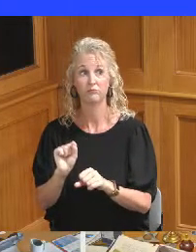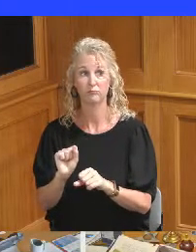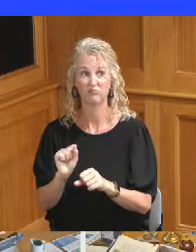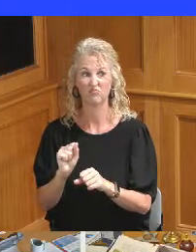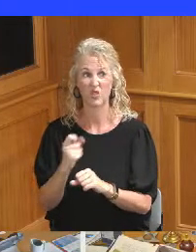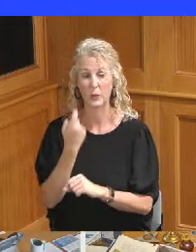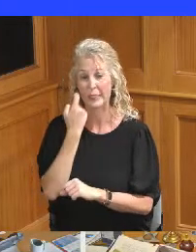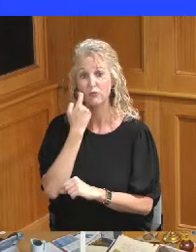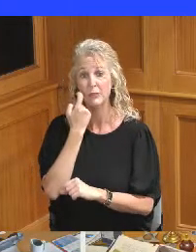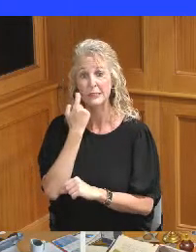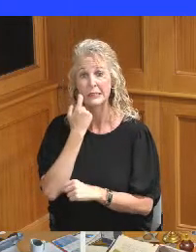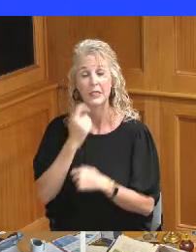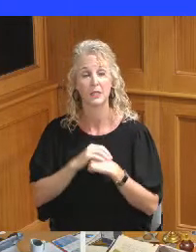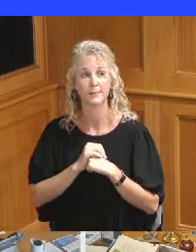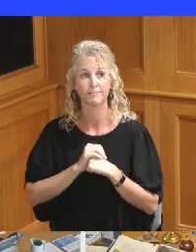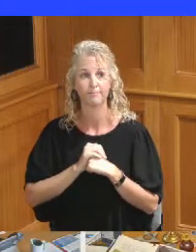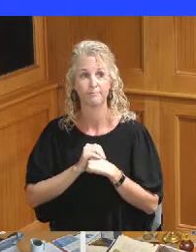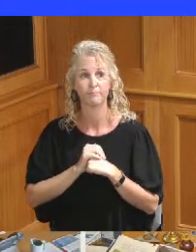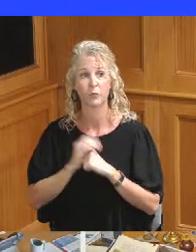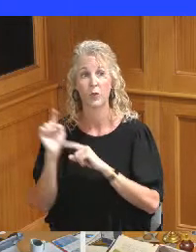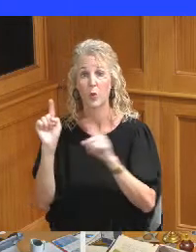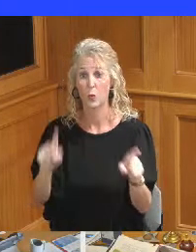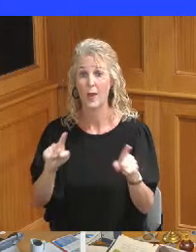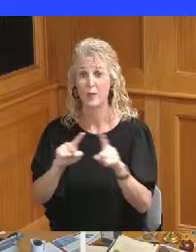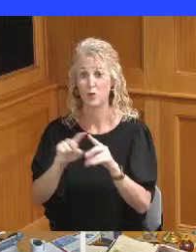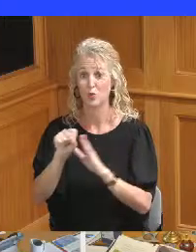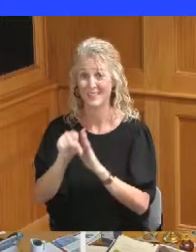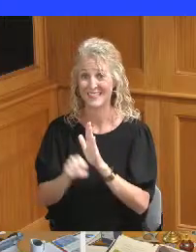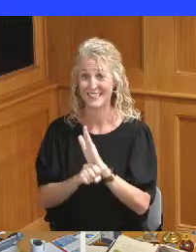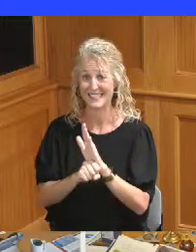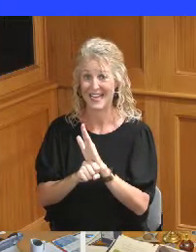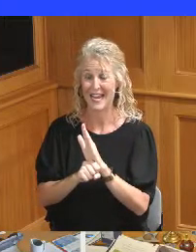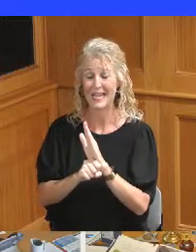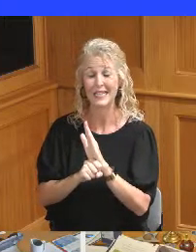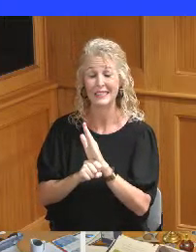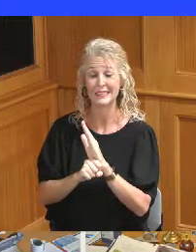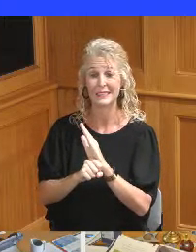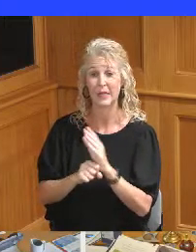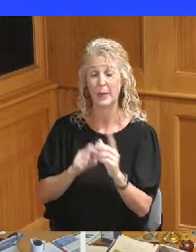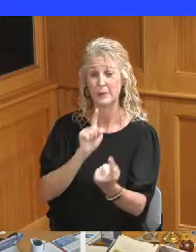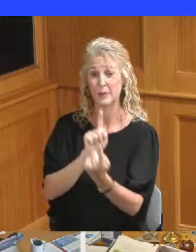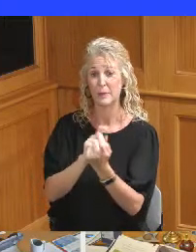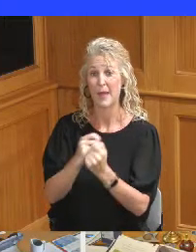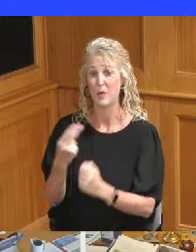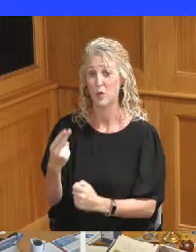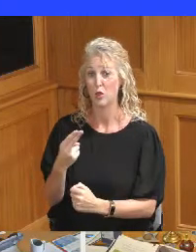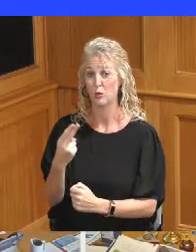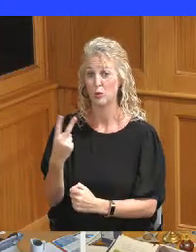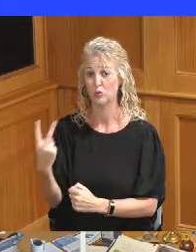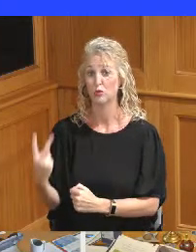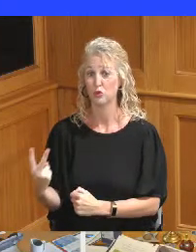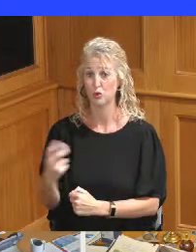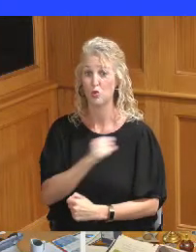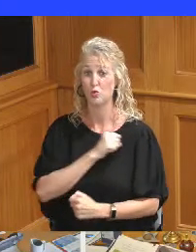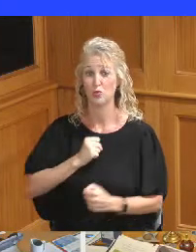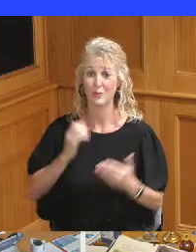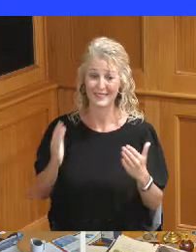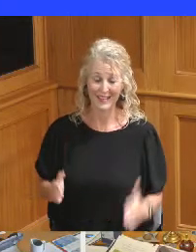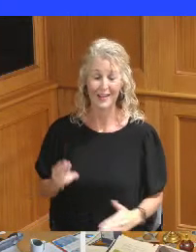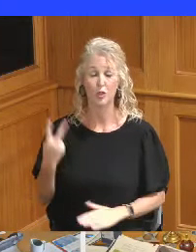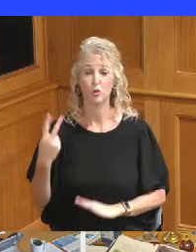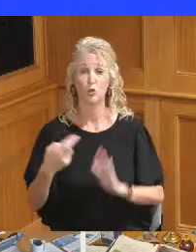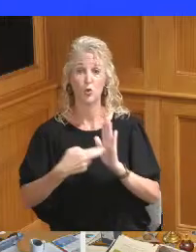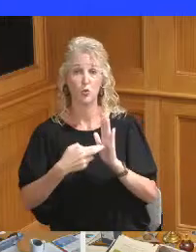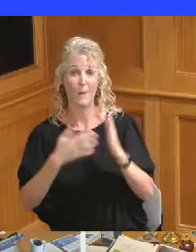several months. We actually went to the State House, met with 2 senators and their legislative aides, as well as 2 House representatives and their